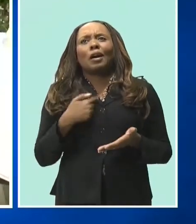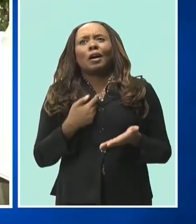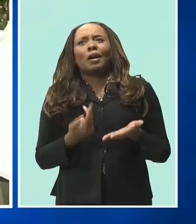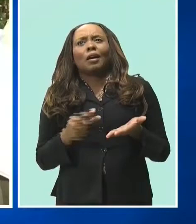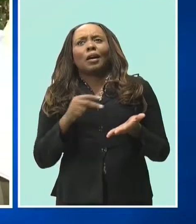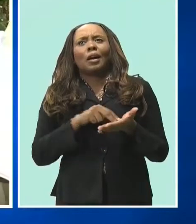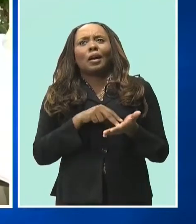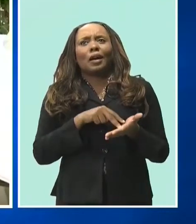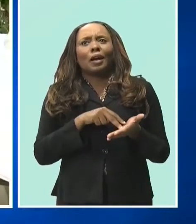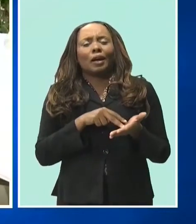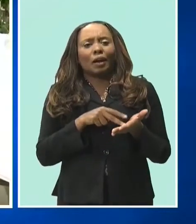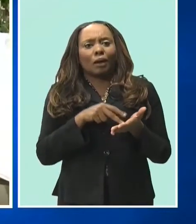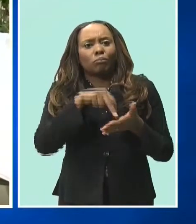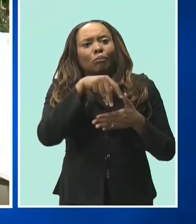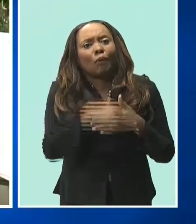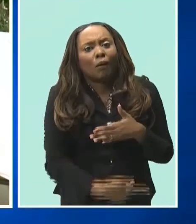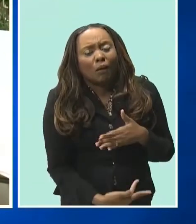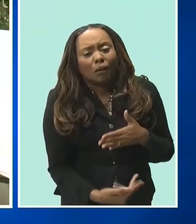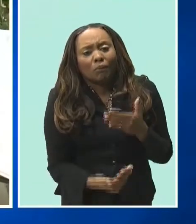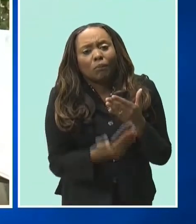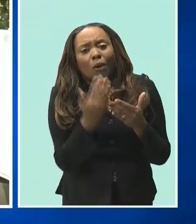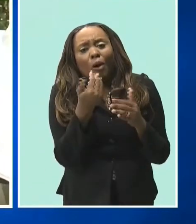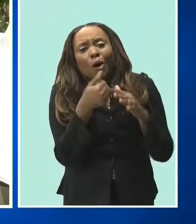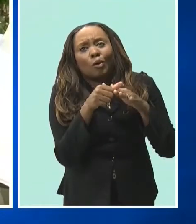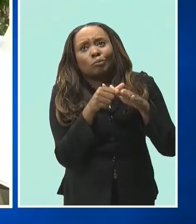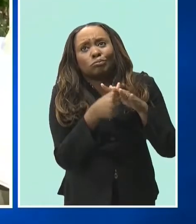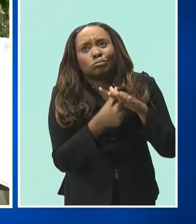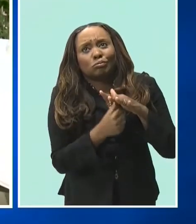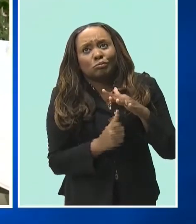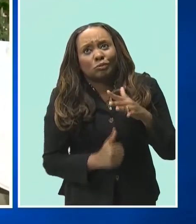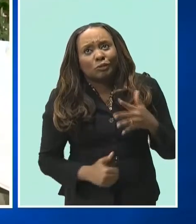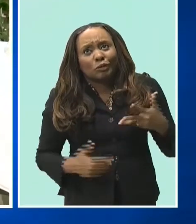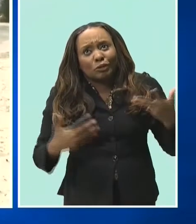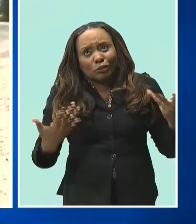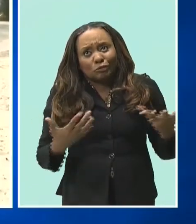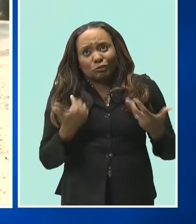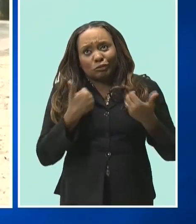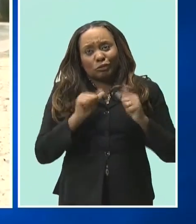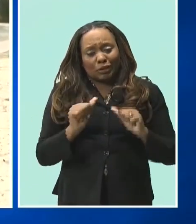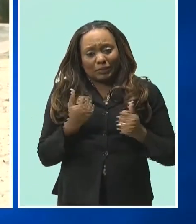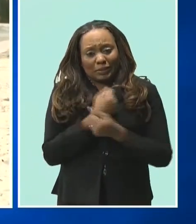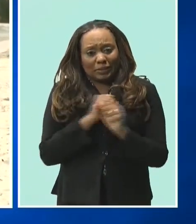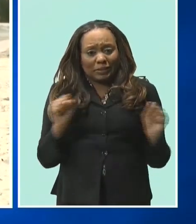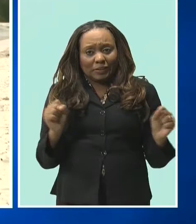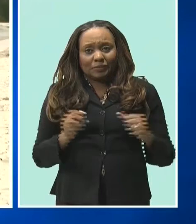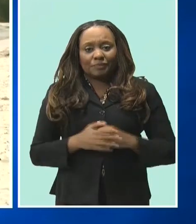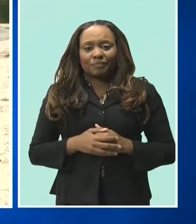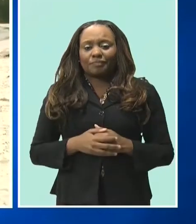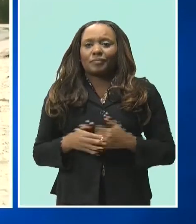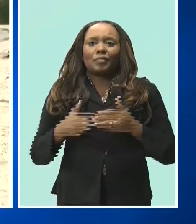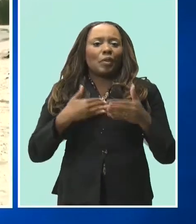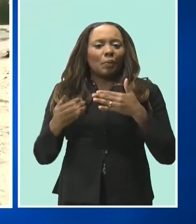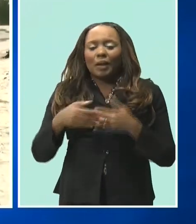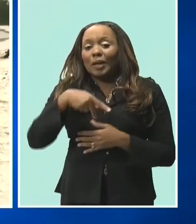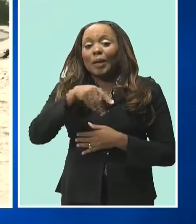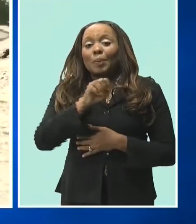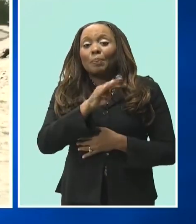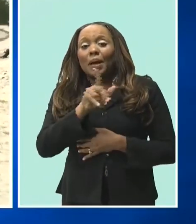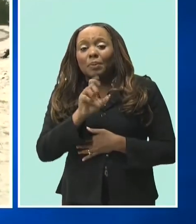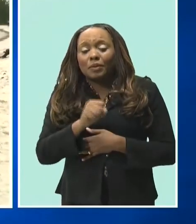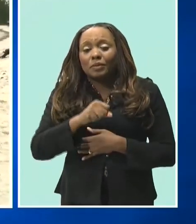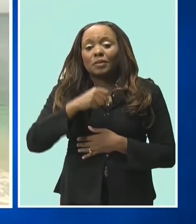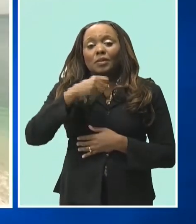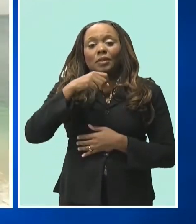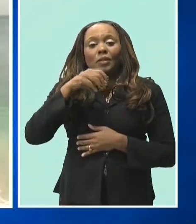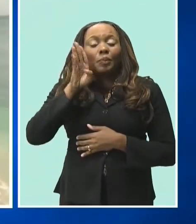up, my foot in the taxi wrong. And finally I travel back to come and see it. So whether it's Pebbles, Browns Beach, or